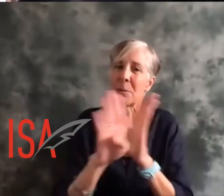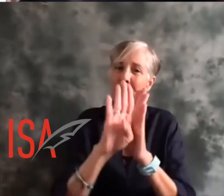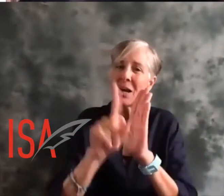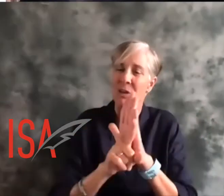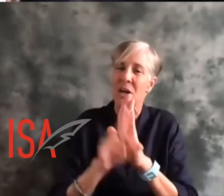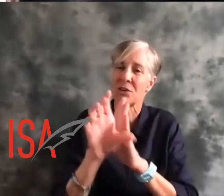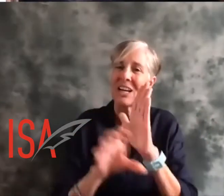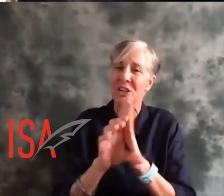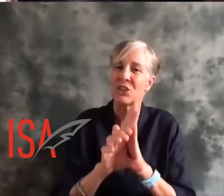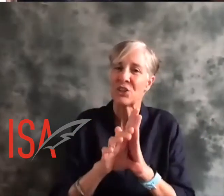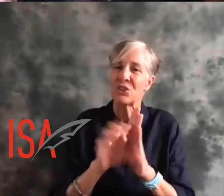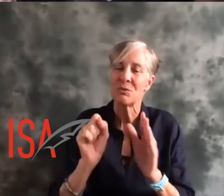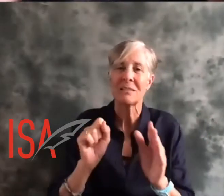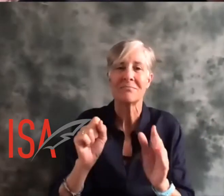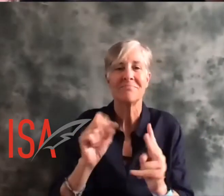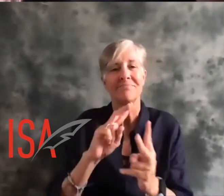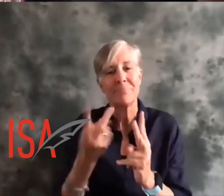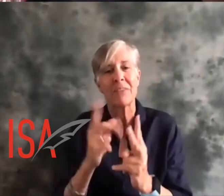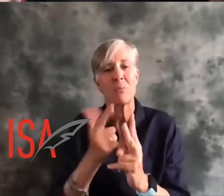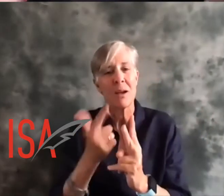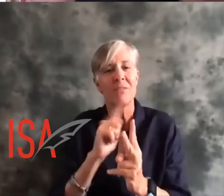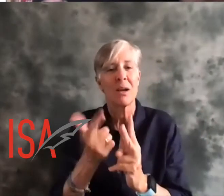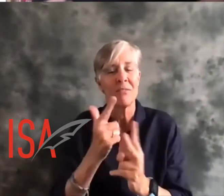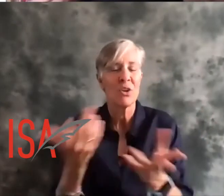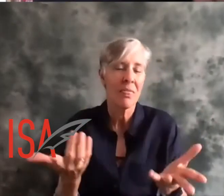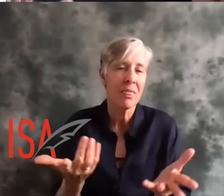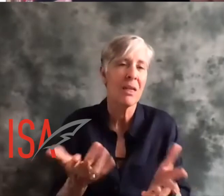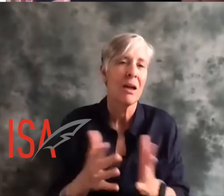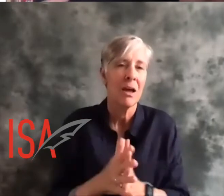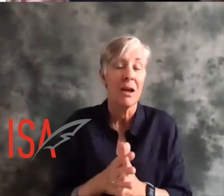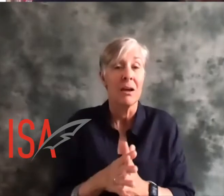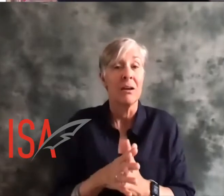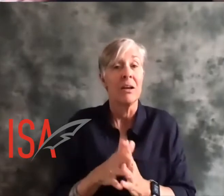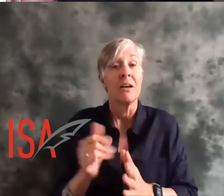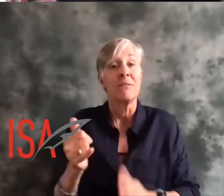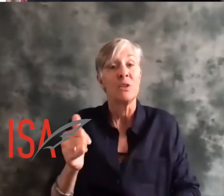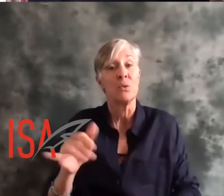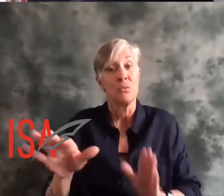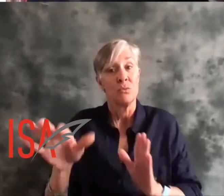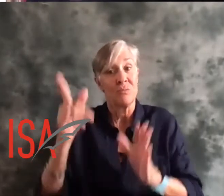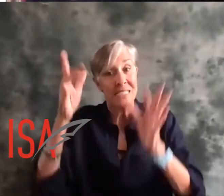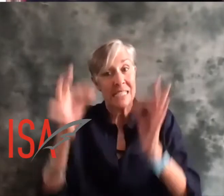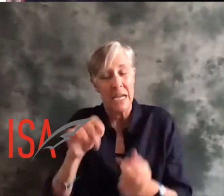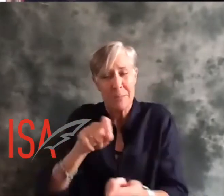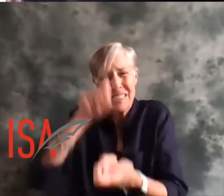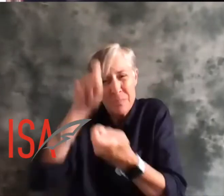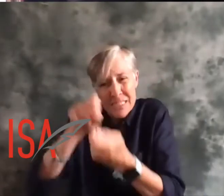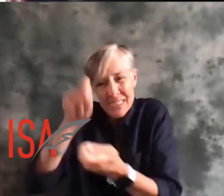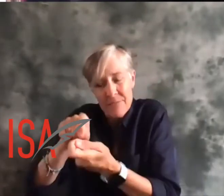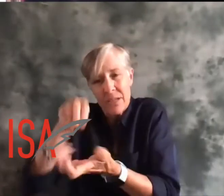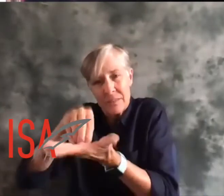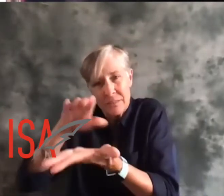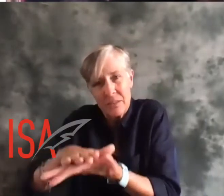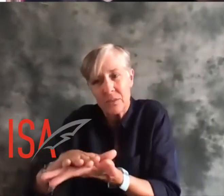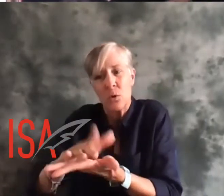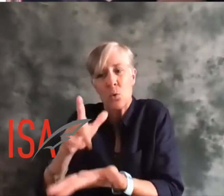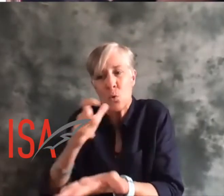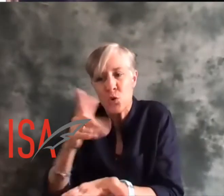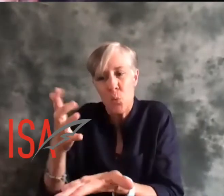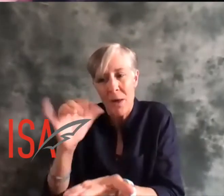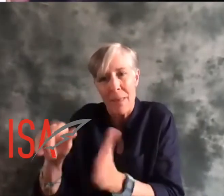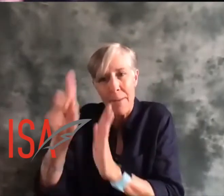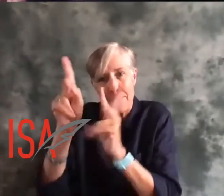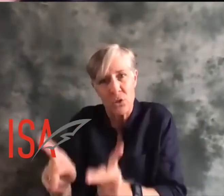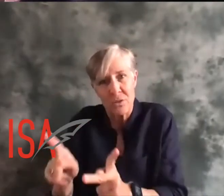Like Yep. The point is, you can, when you choose the former, when you choose to be specific about who that person is, make sure that